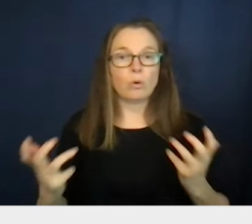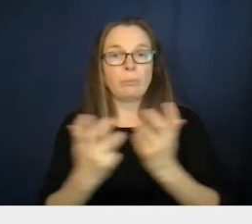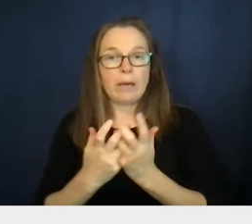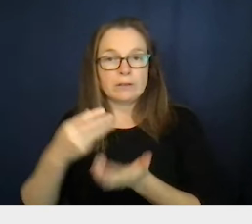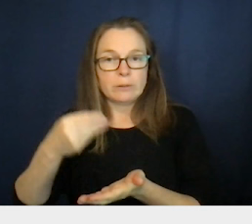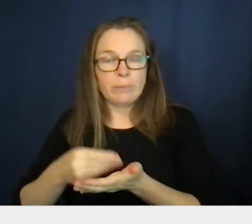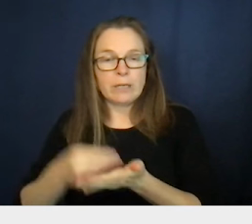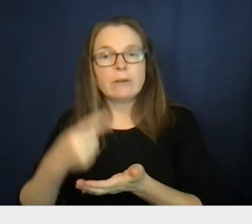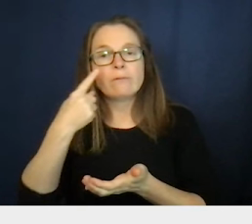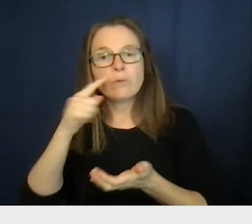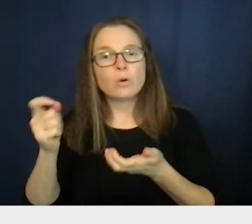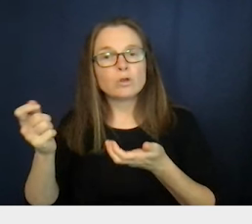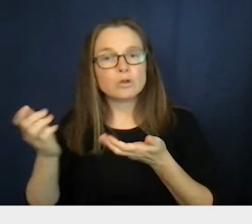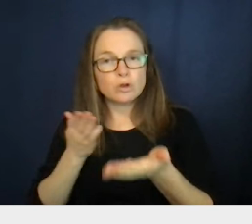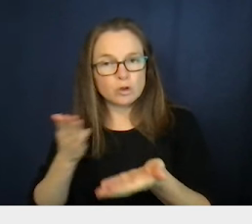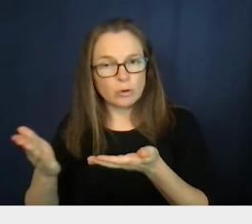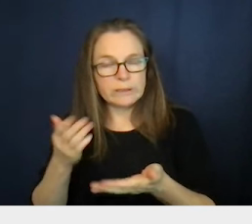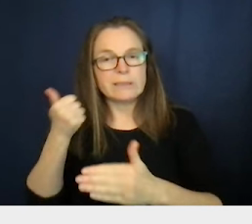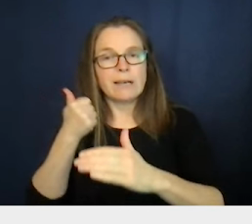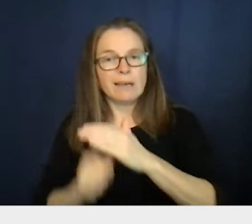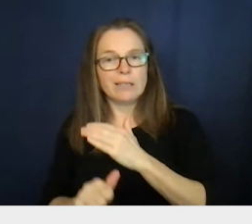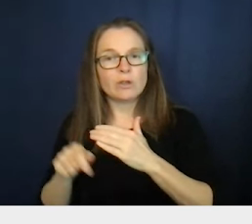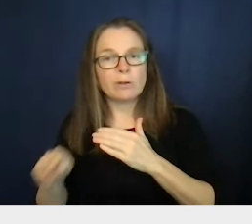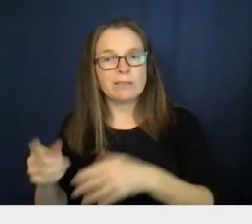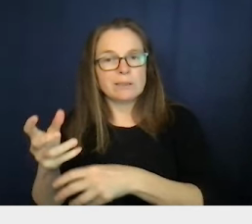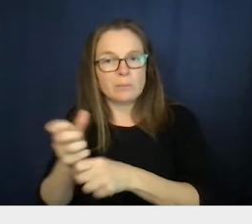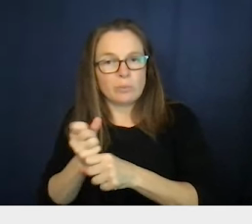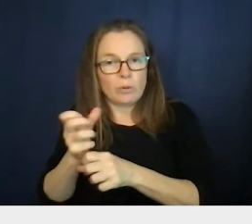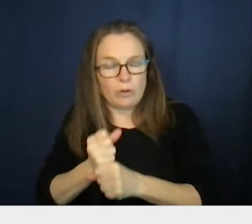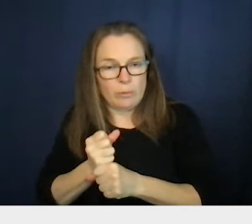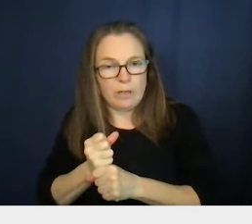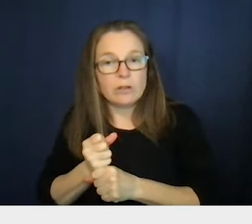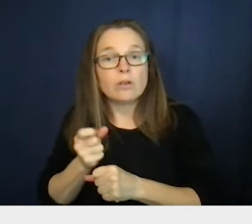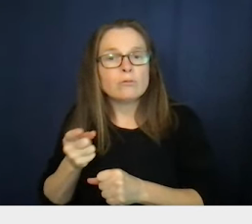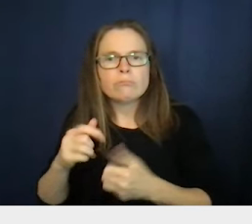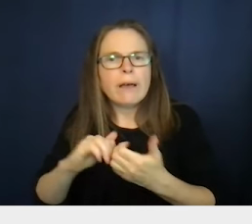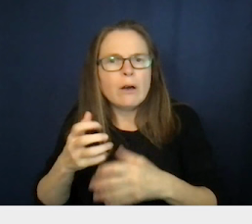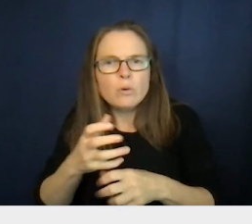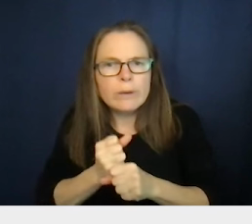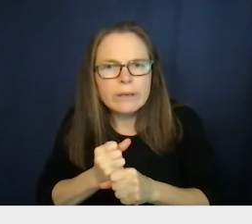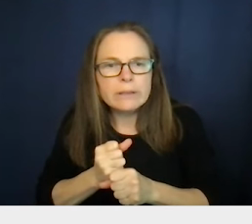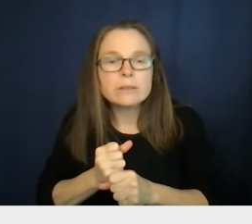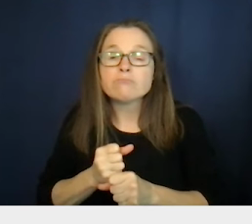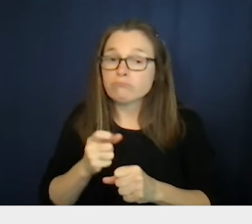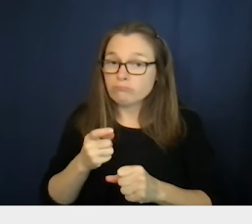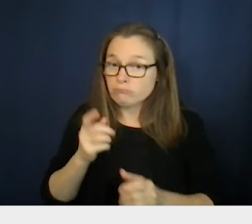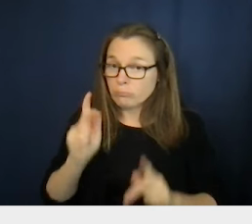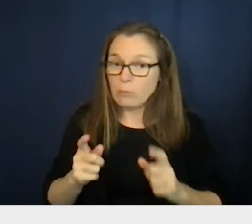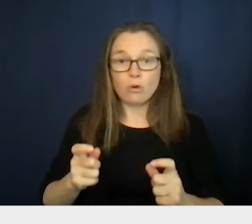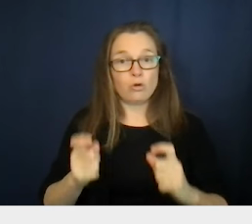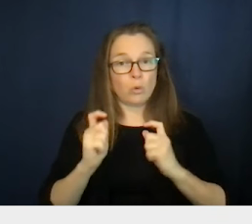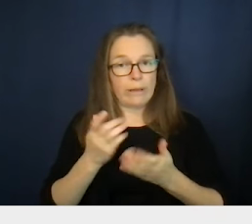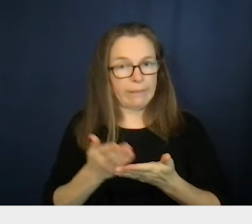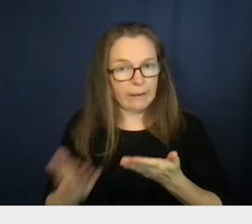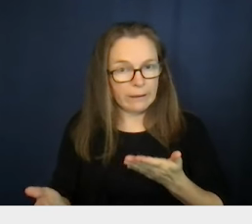services awarded through this procurement and can be generated from the following ways: donated